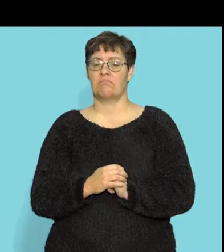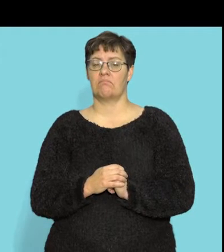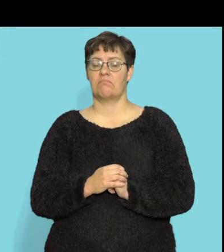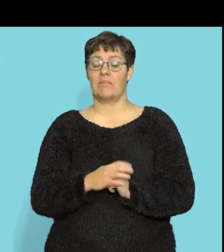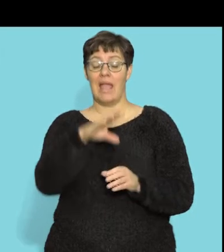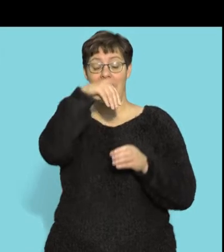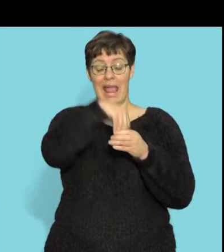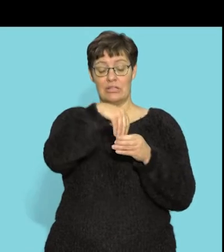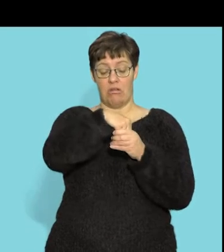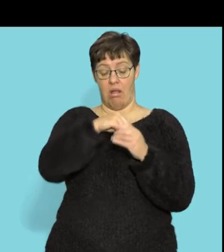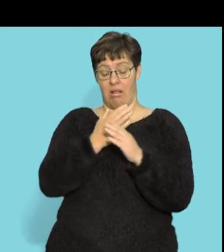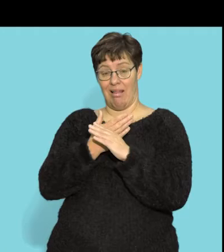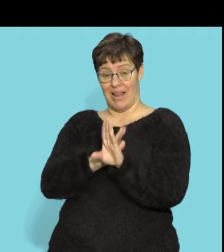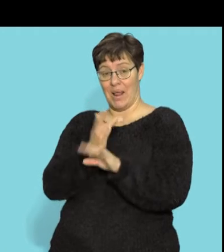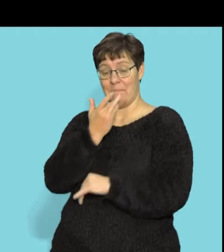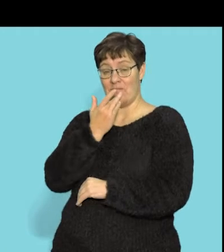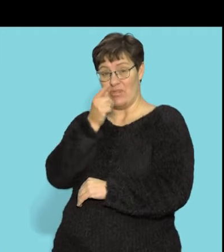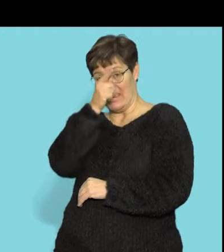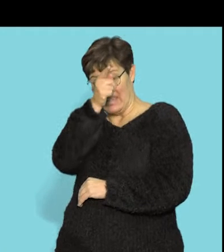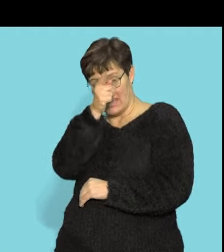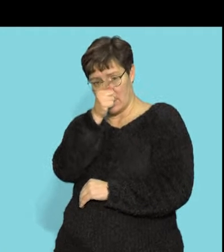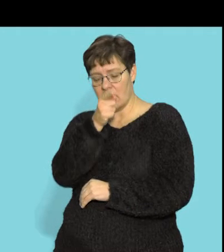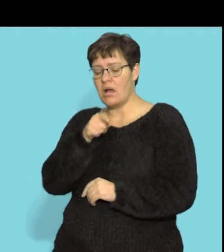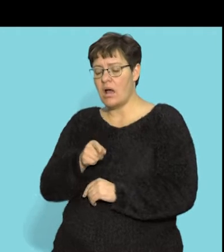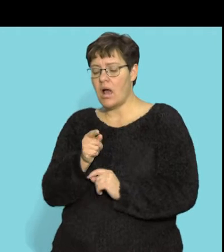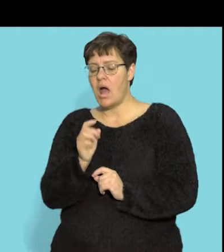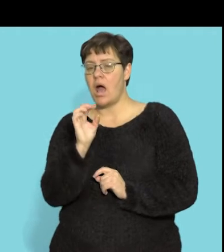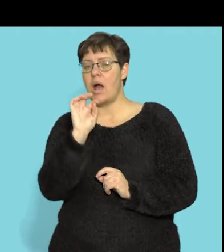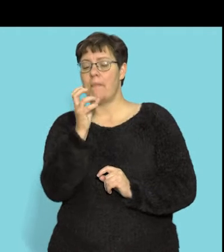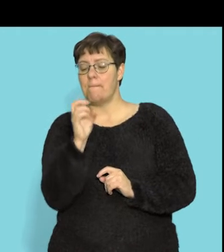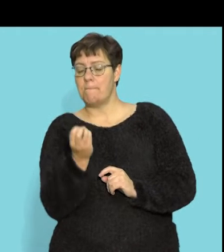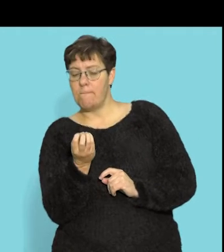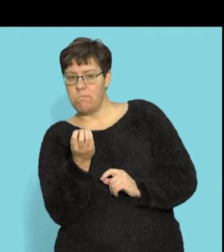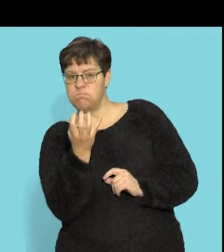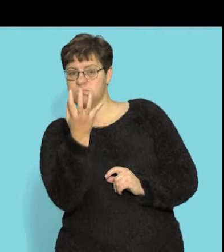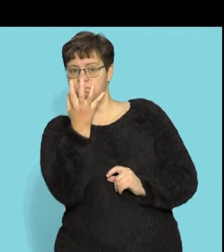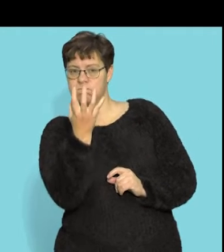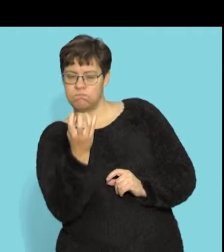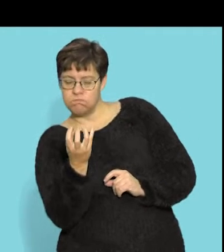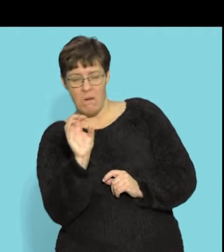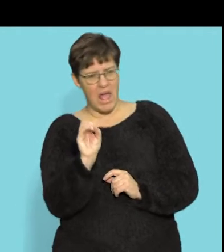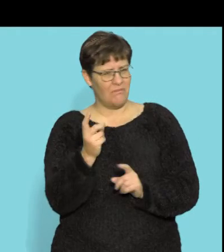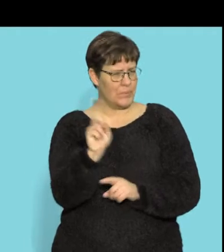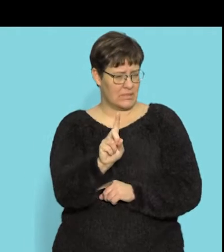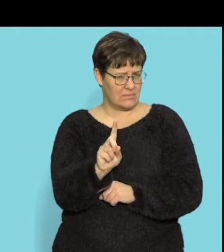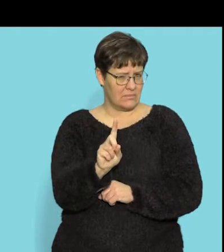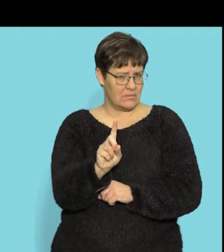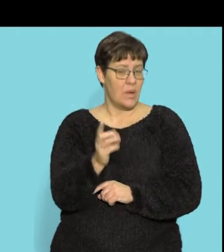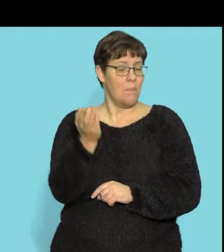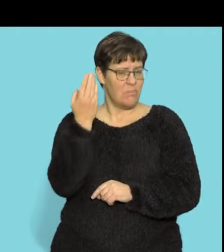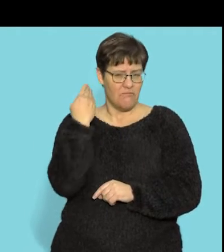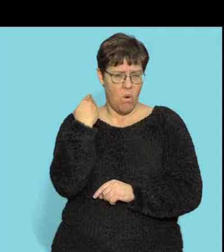an internal resistance in a battery have on the brightness of light bulbs in a circuit? So the